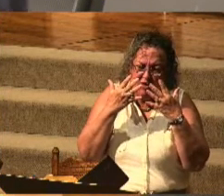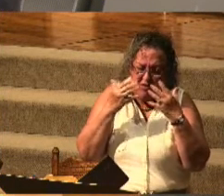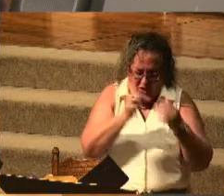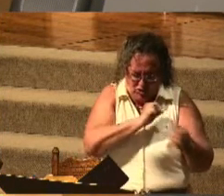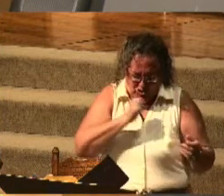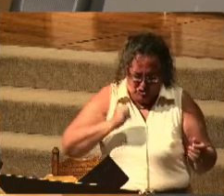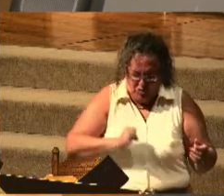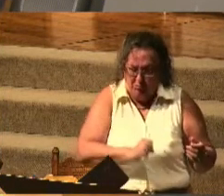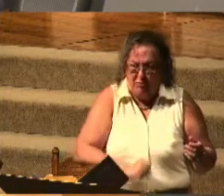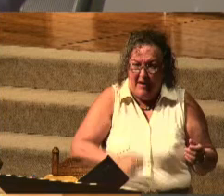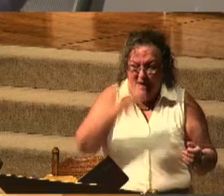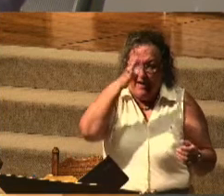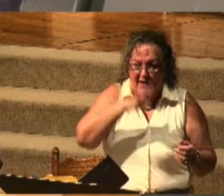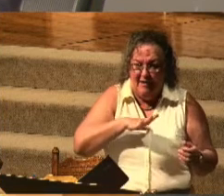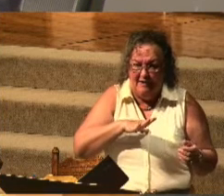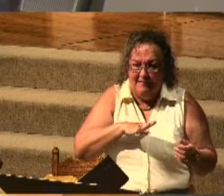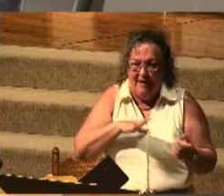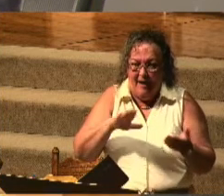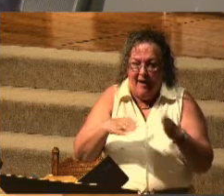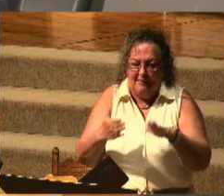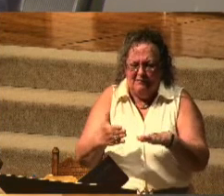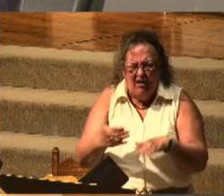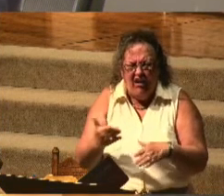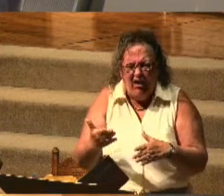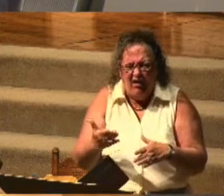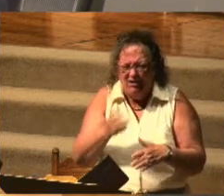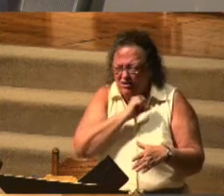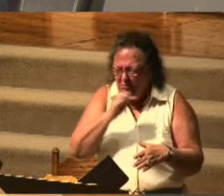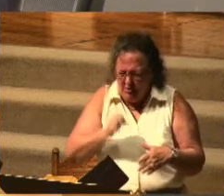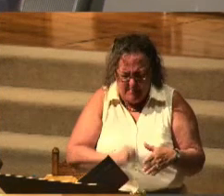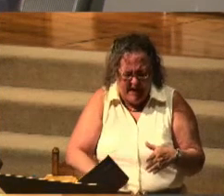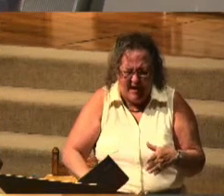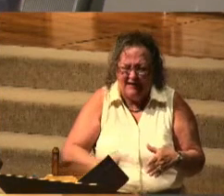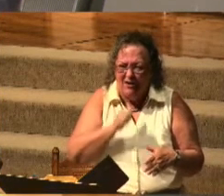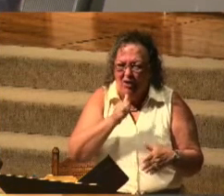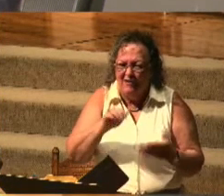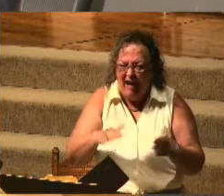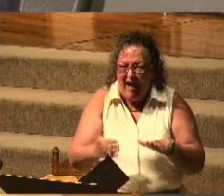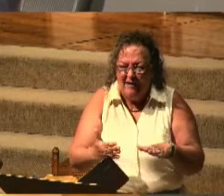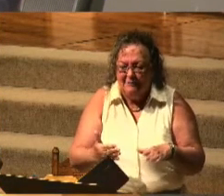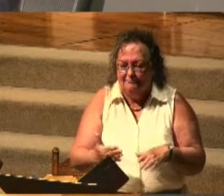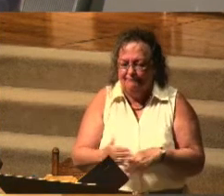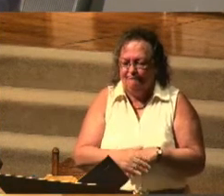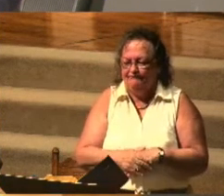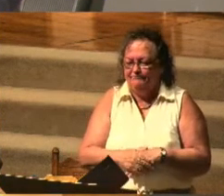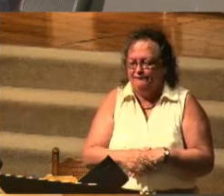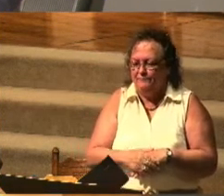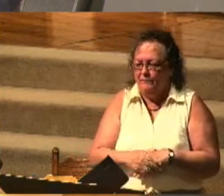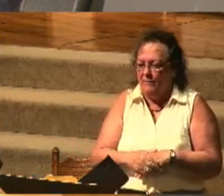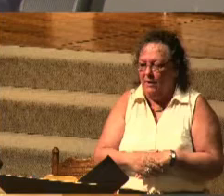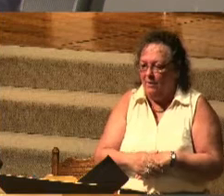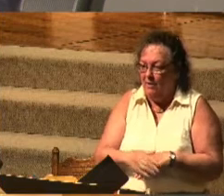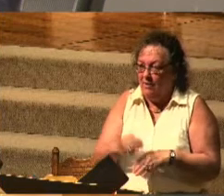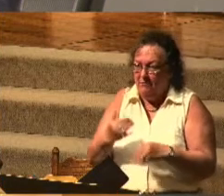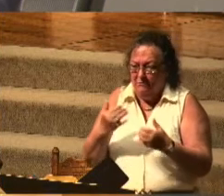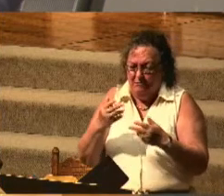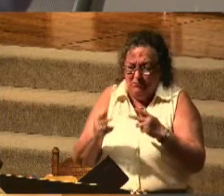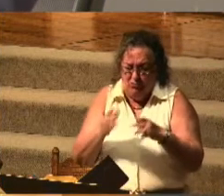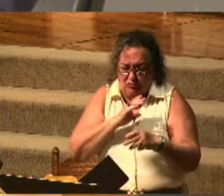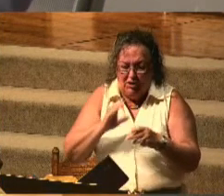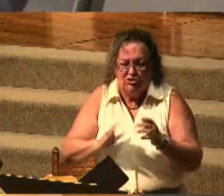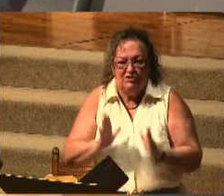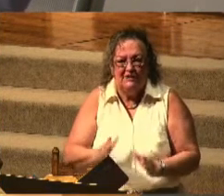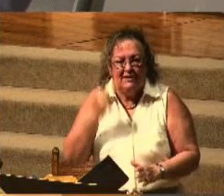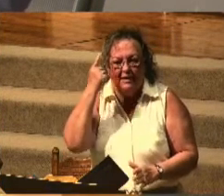don't believe that, son. Superman don't die. Many new Christians think, "Now that I'm saved, everything's going to be